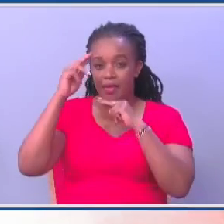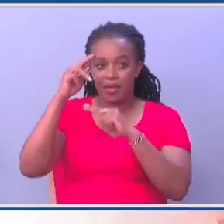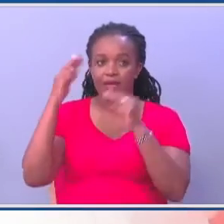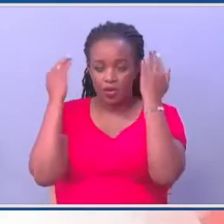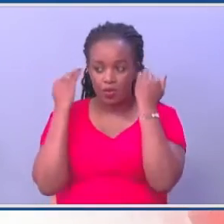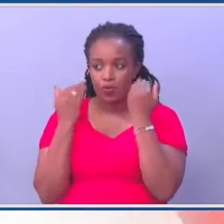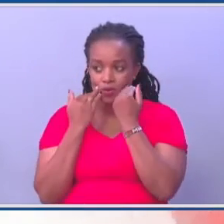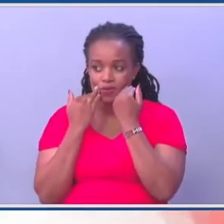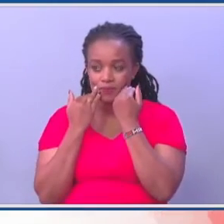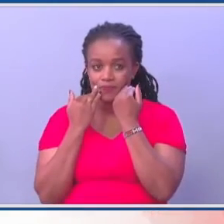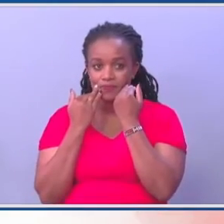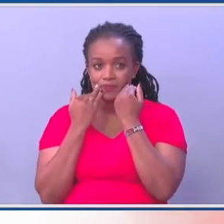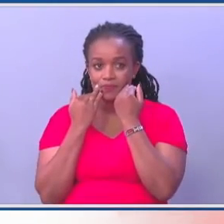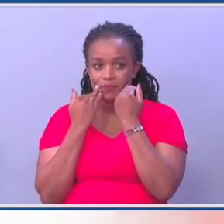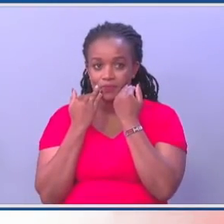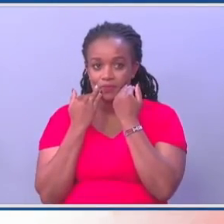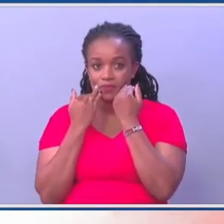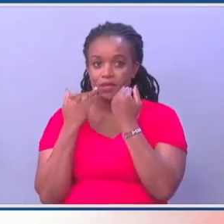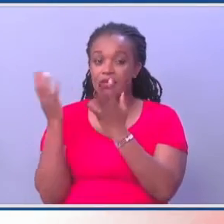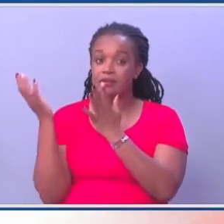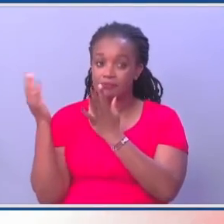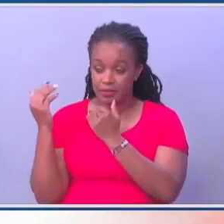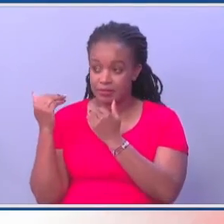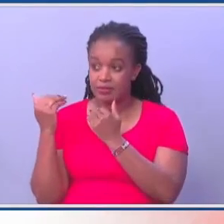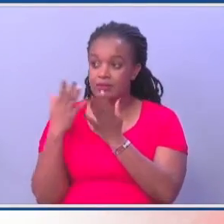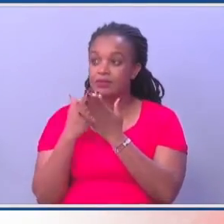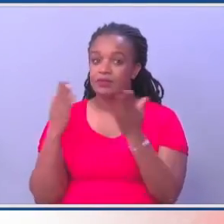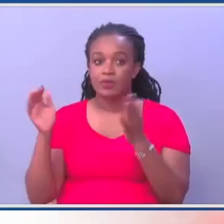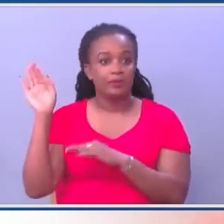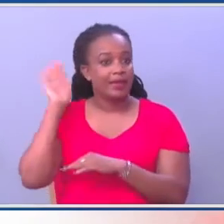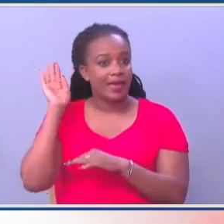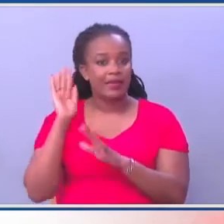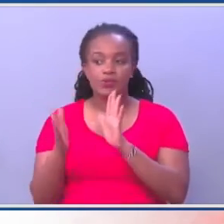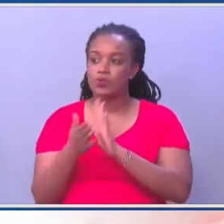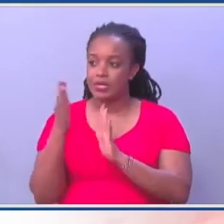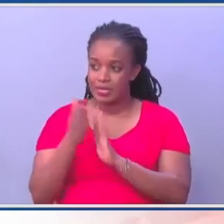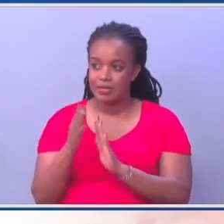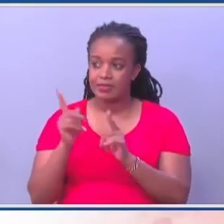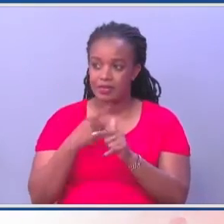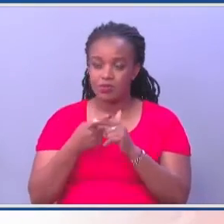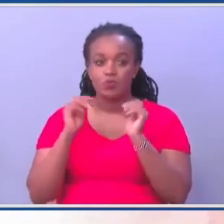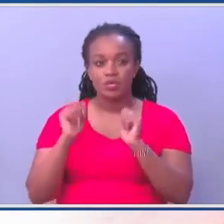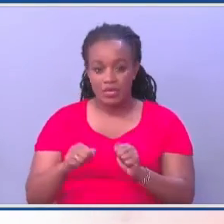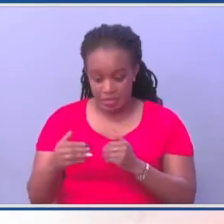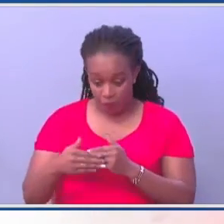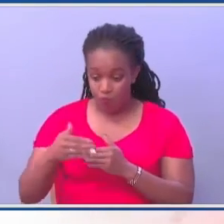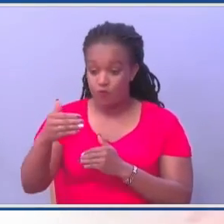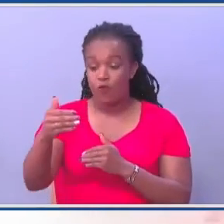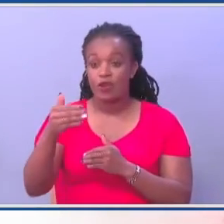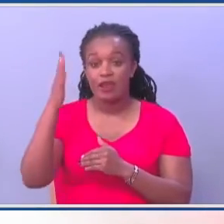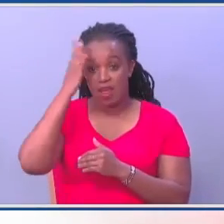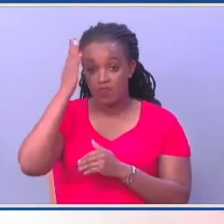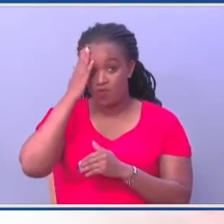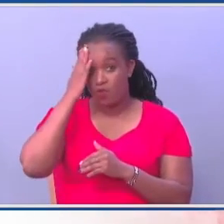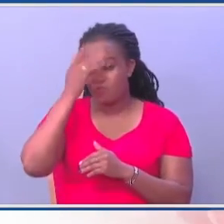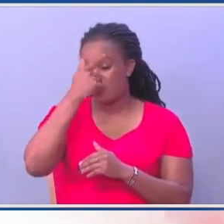tribunal moves things very quickly. So we expect that this will be heard quickly and then we move on. And I know, since this meeting